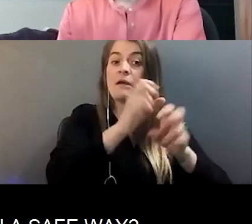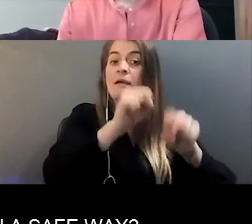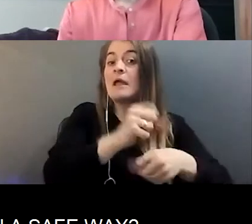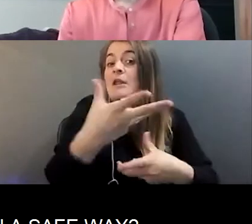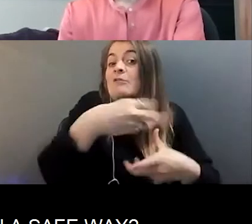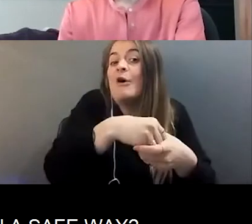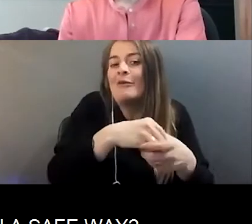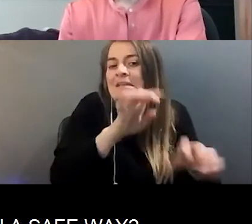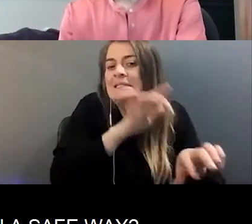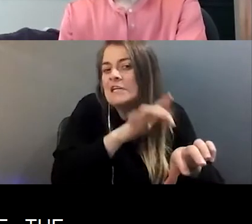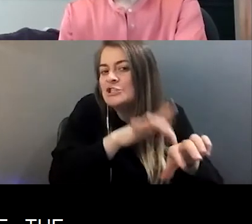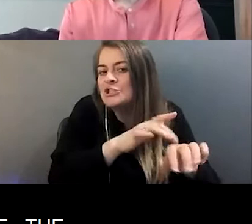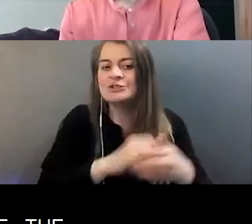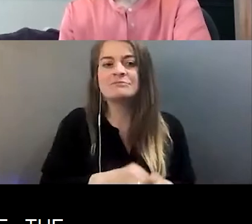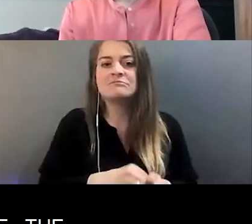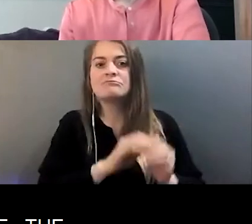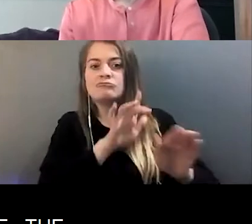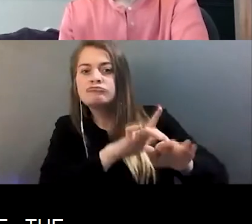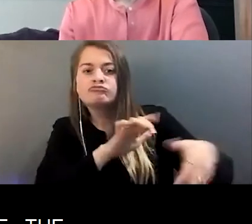Like, figure out what their needs are.